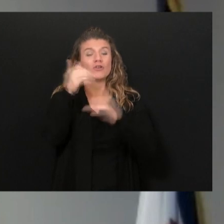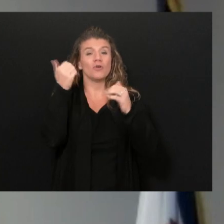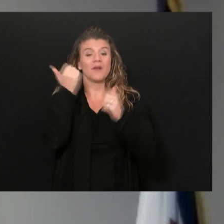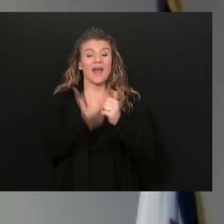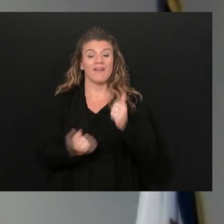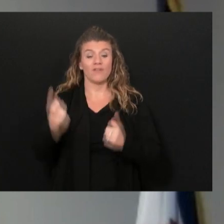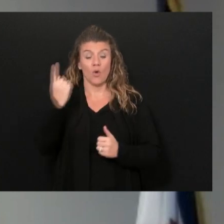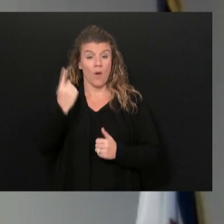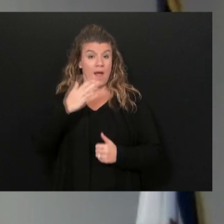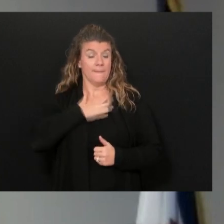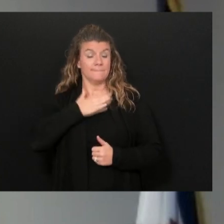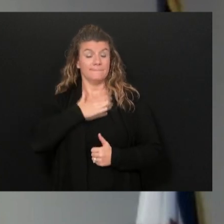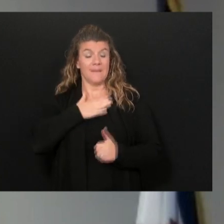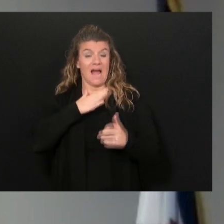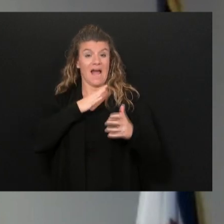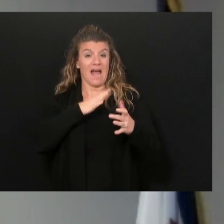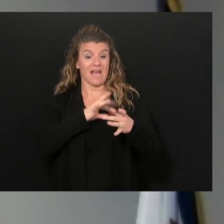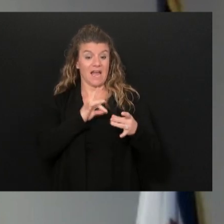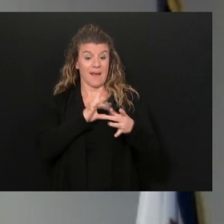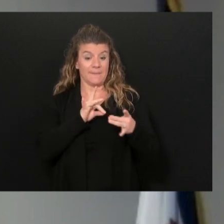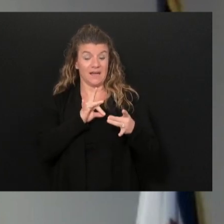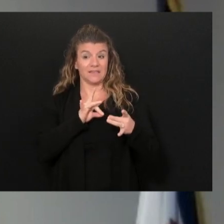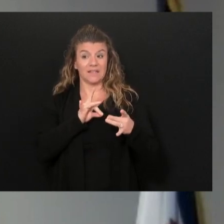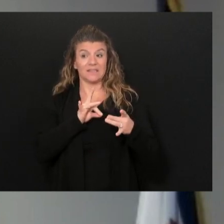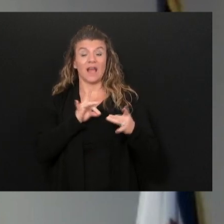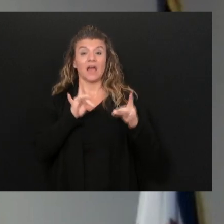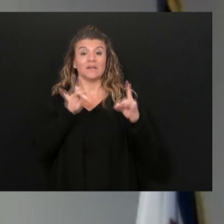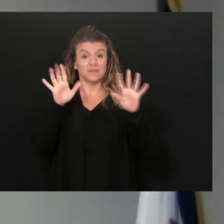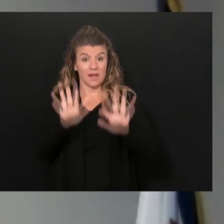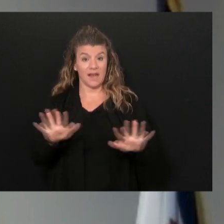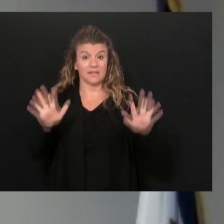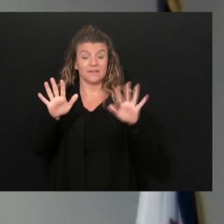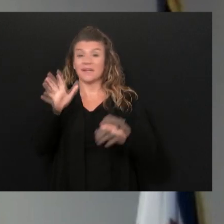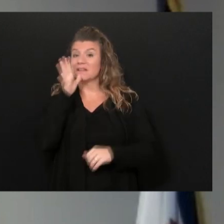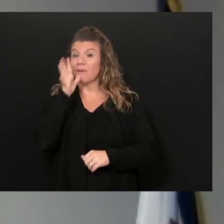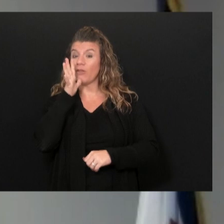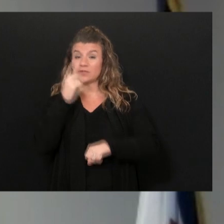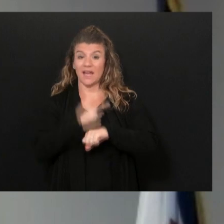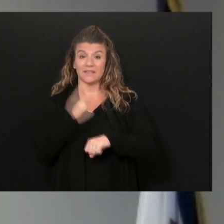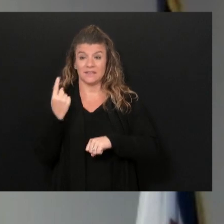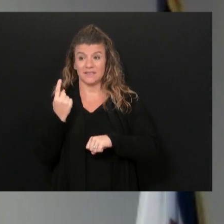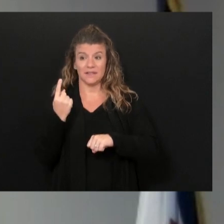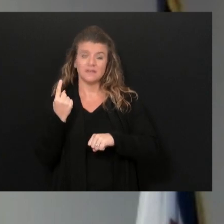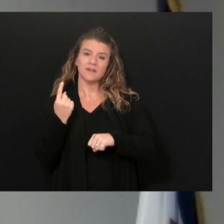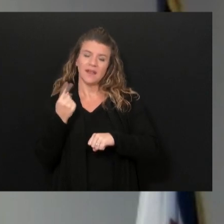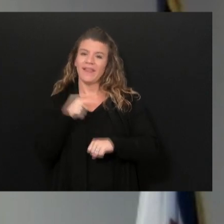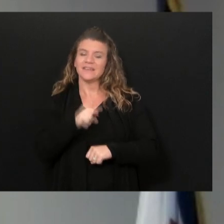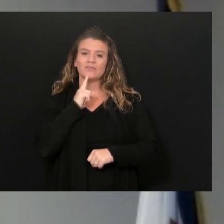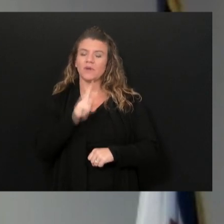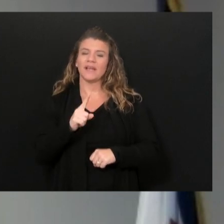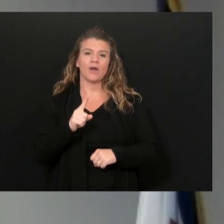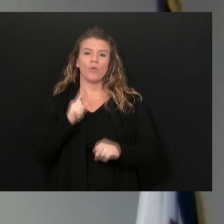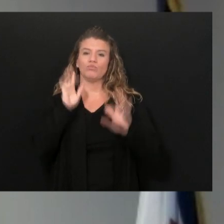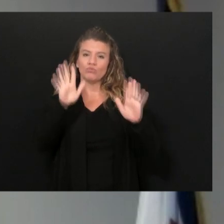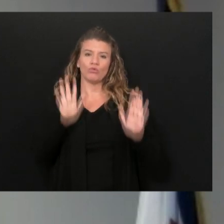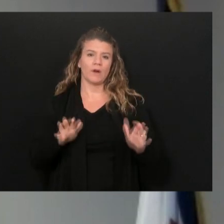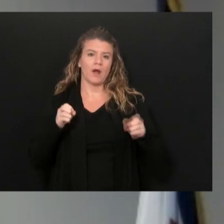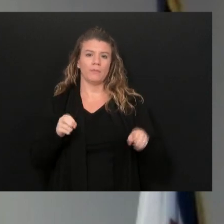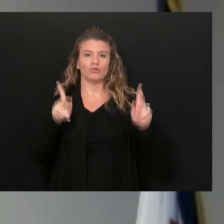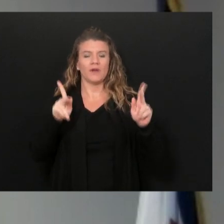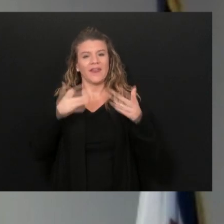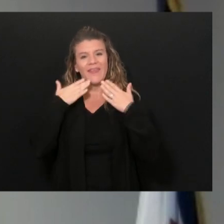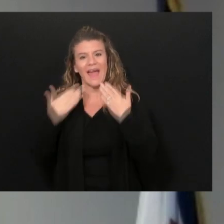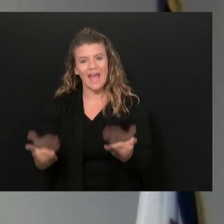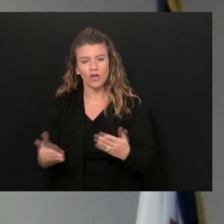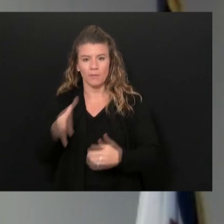I want to say that Sunday is Mother's Day. This is a great opportunity to thank your